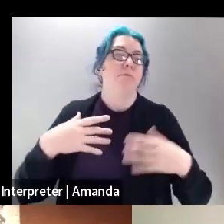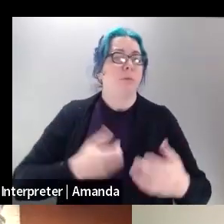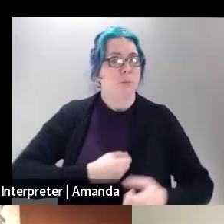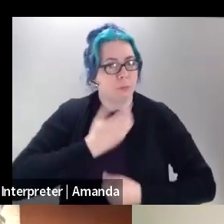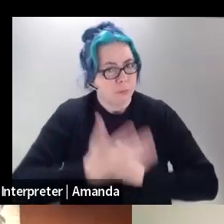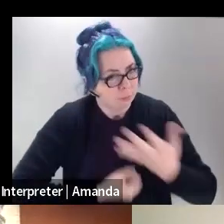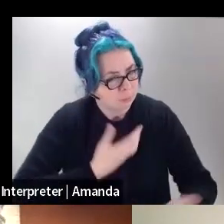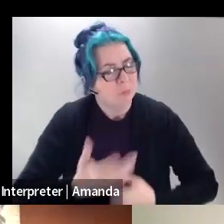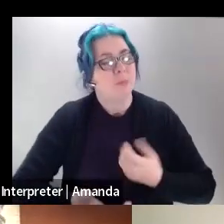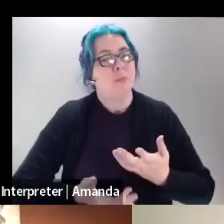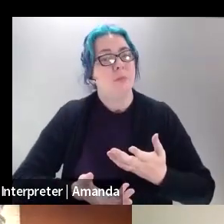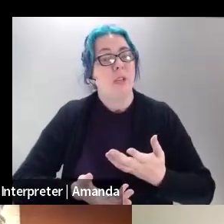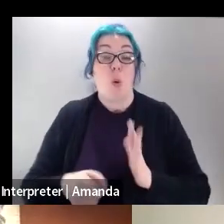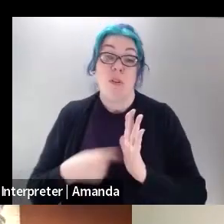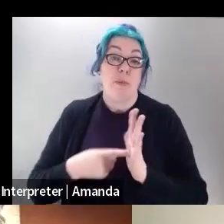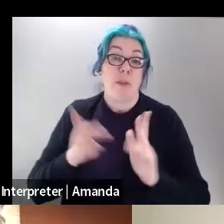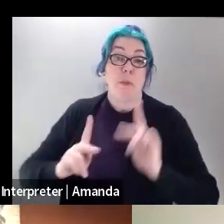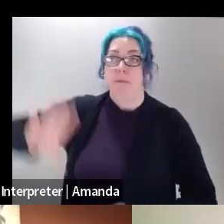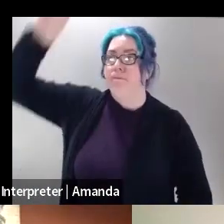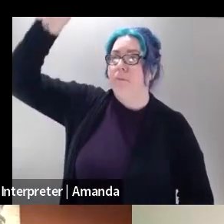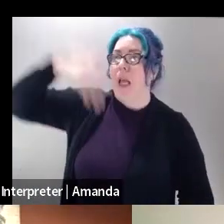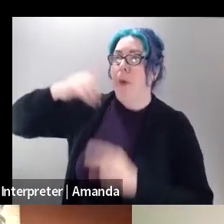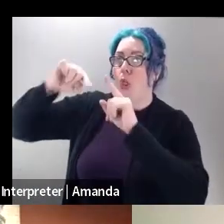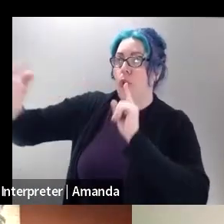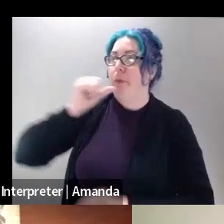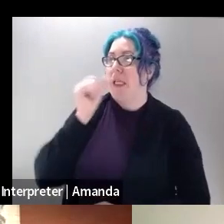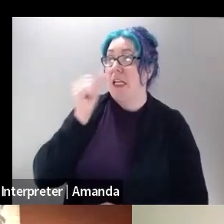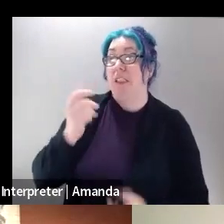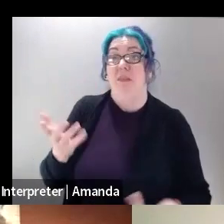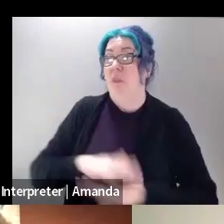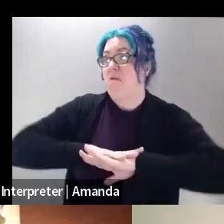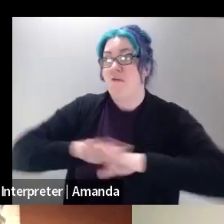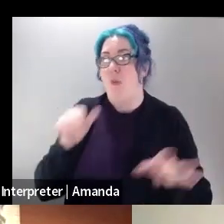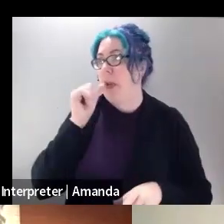in the room. Like so that becomes quite a wide sort of conversation.